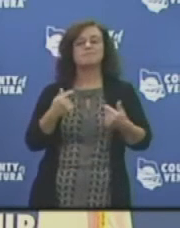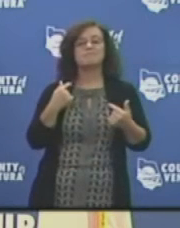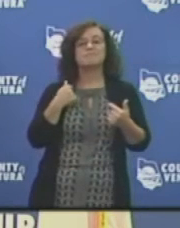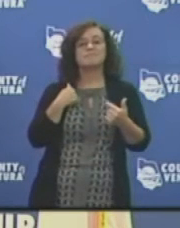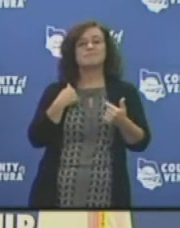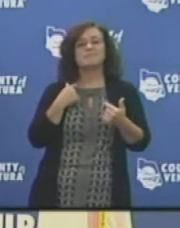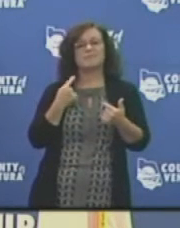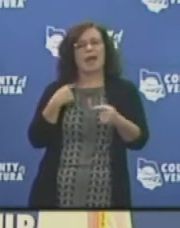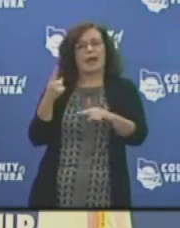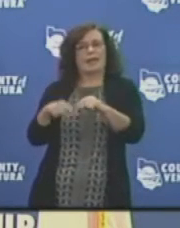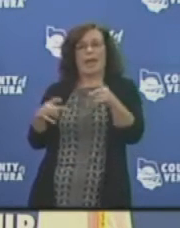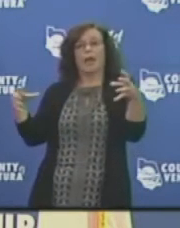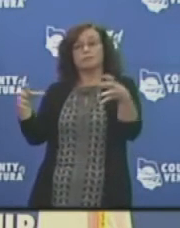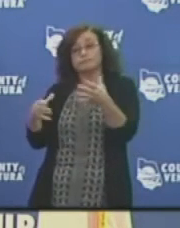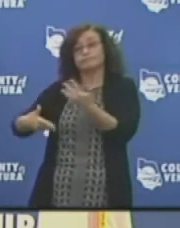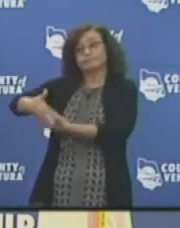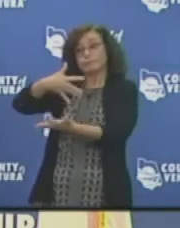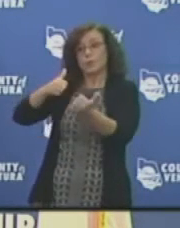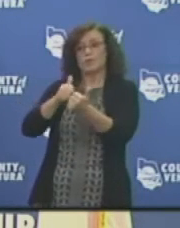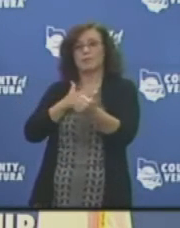would require traveling,